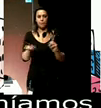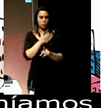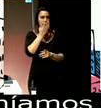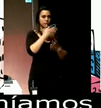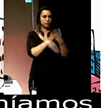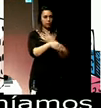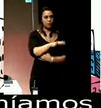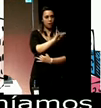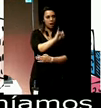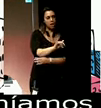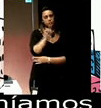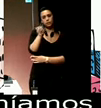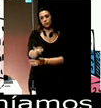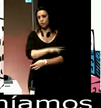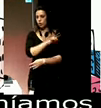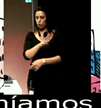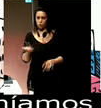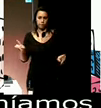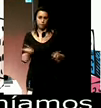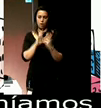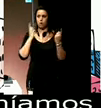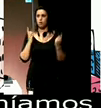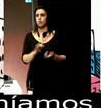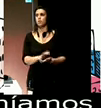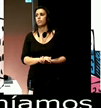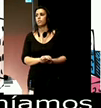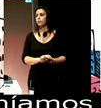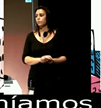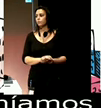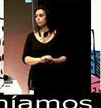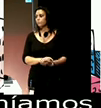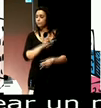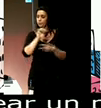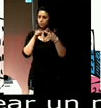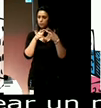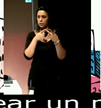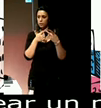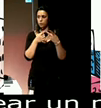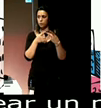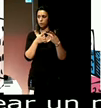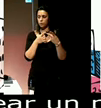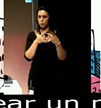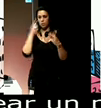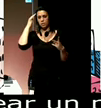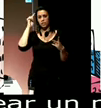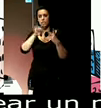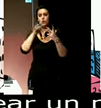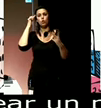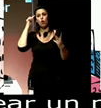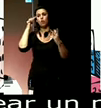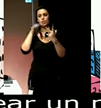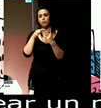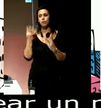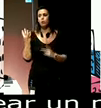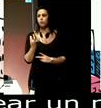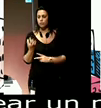meant to be for disabled people and for their companions. The second one was to